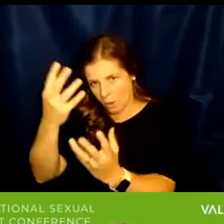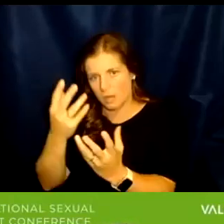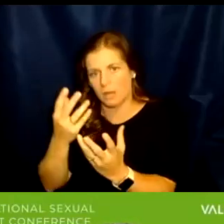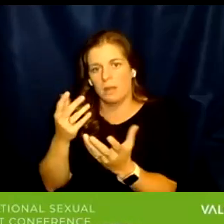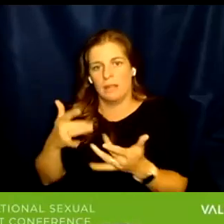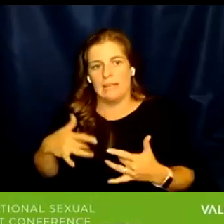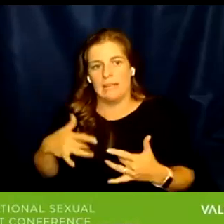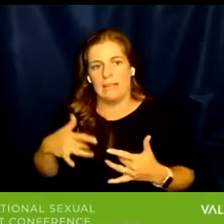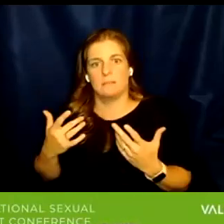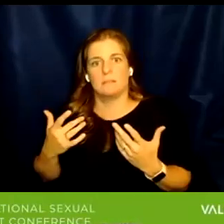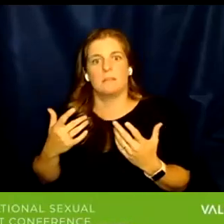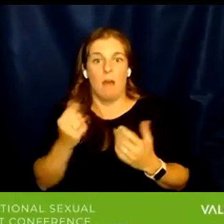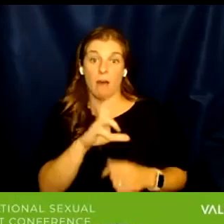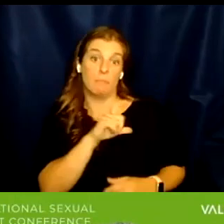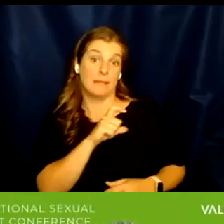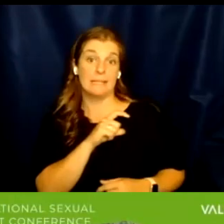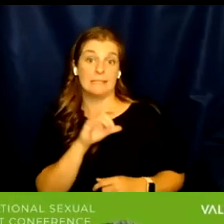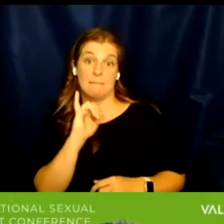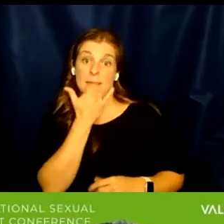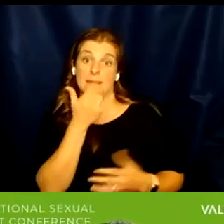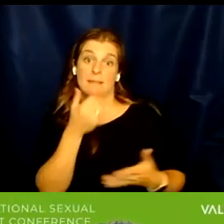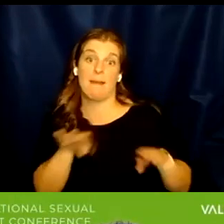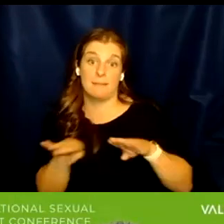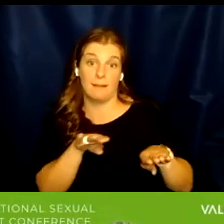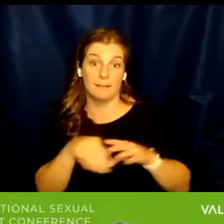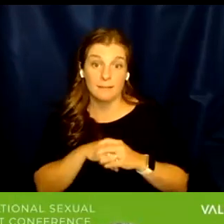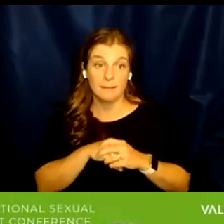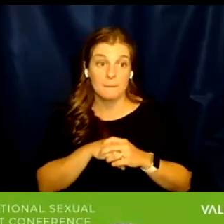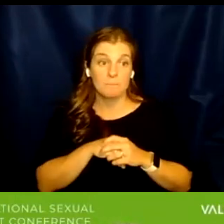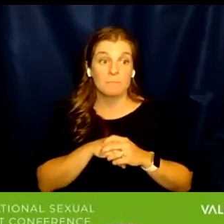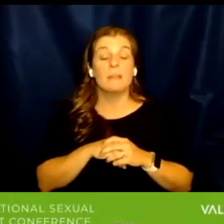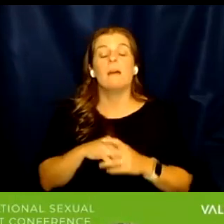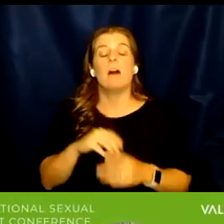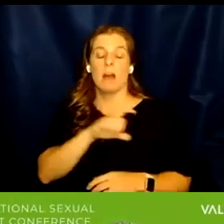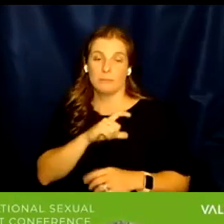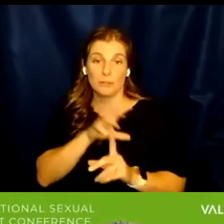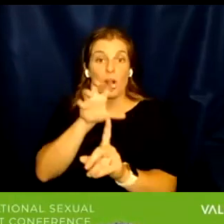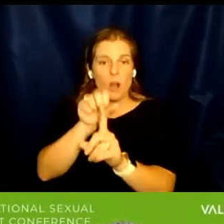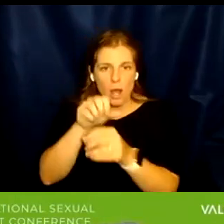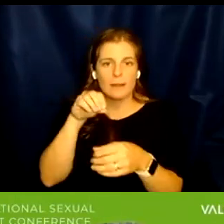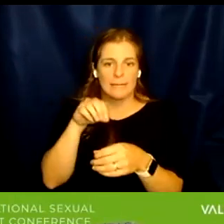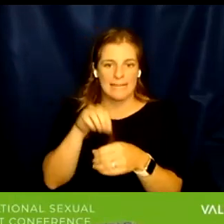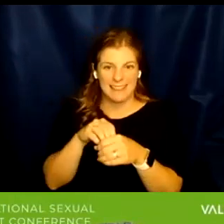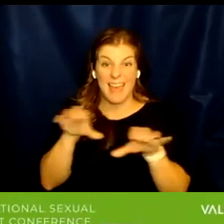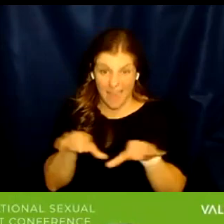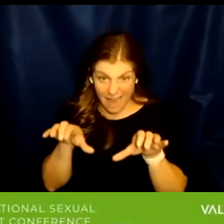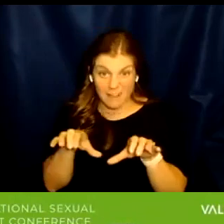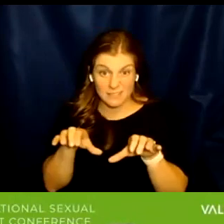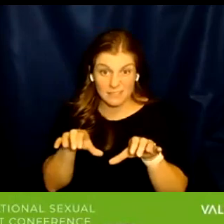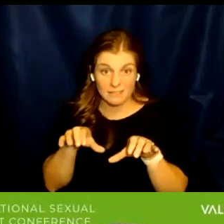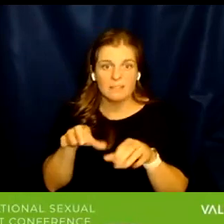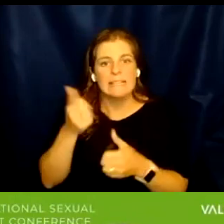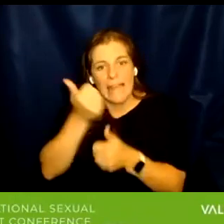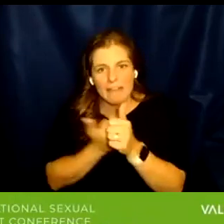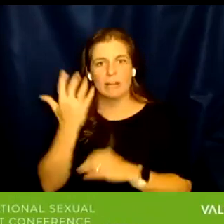excessive force, that an officer is caught in an act of sexual violence every 5 days. And those are the ones who are caught,